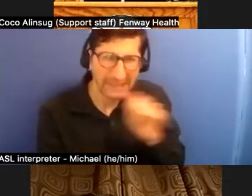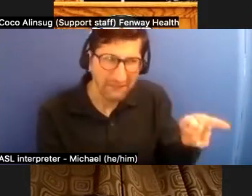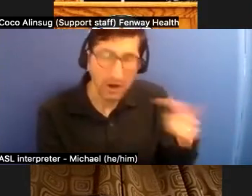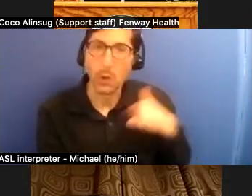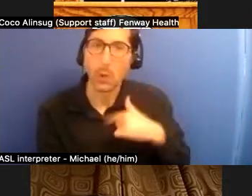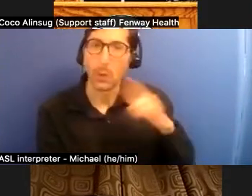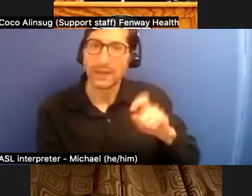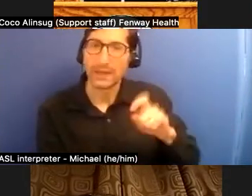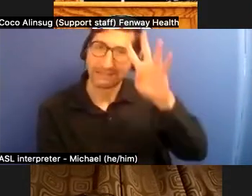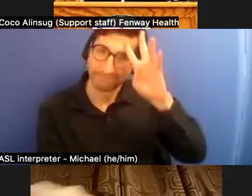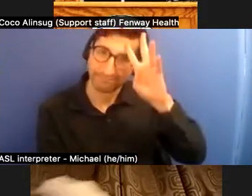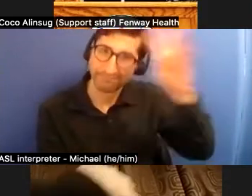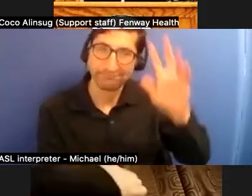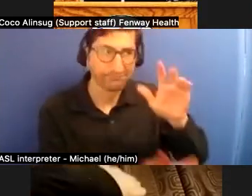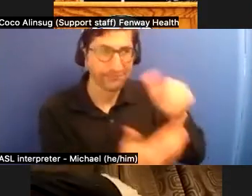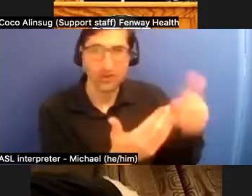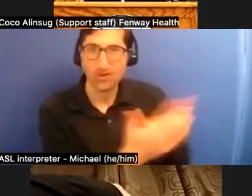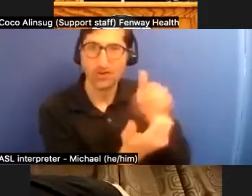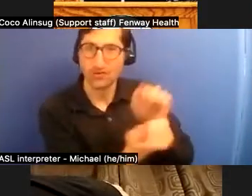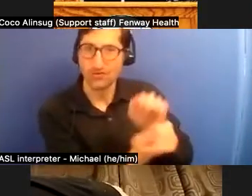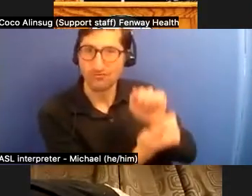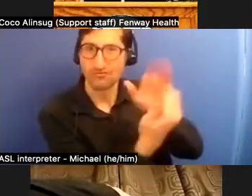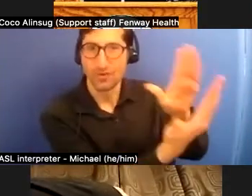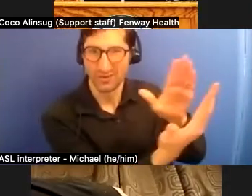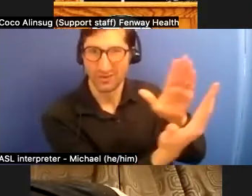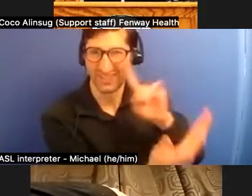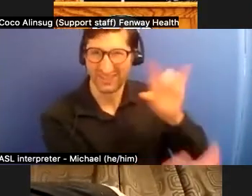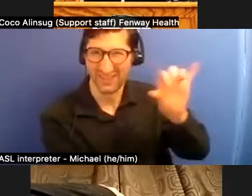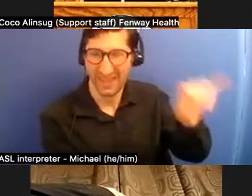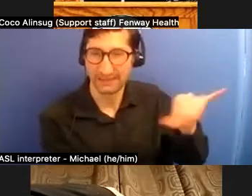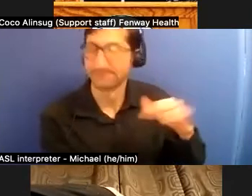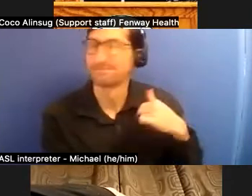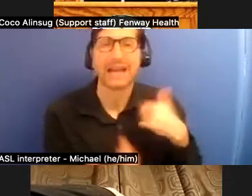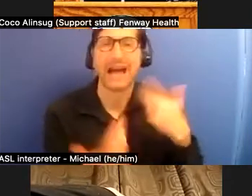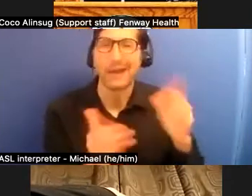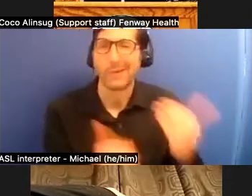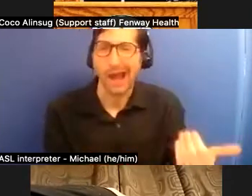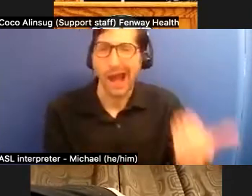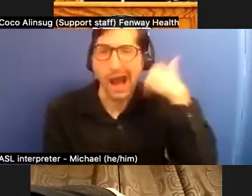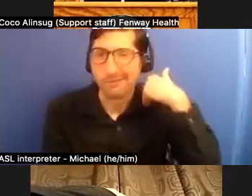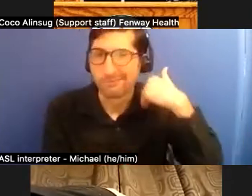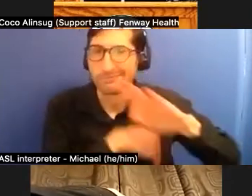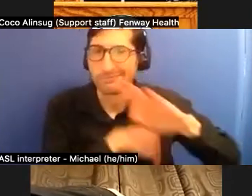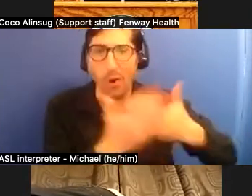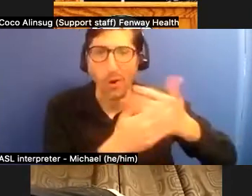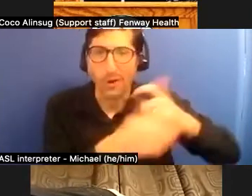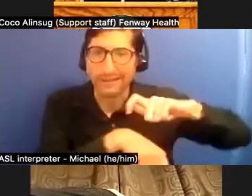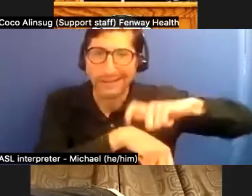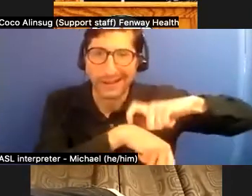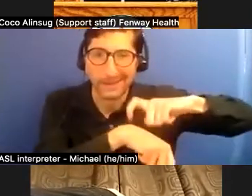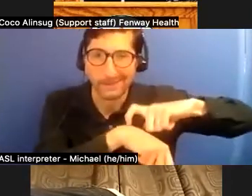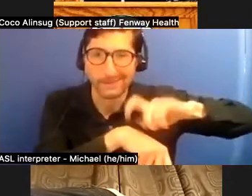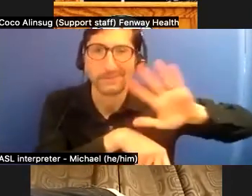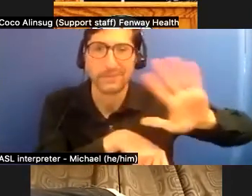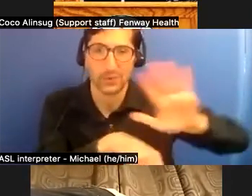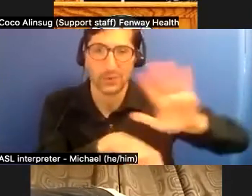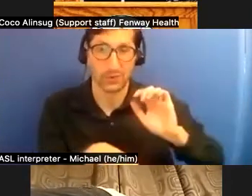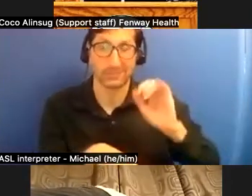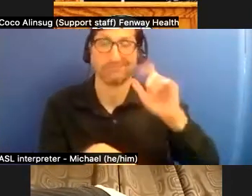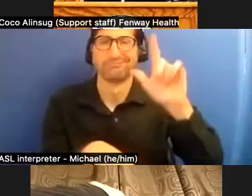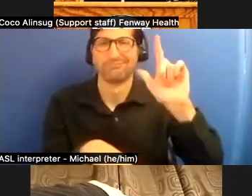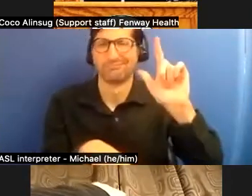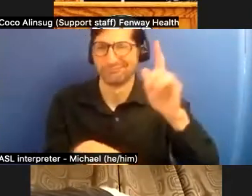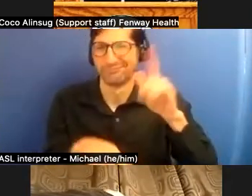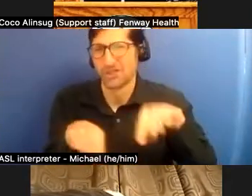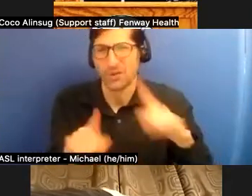know, exploring new ideas and new ways to address stuff. I don't want to take up too much time, but I'll be, you know, happy to engage in the